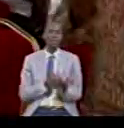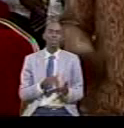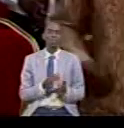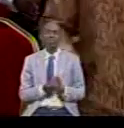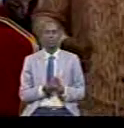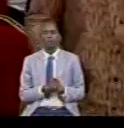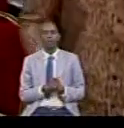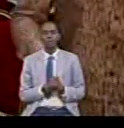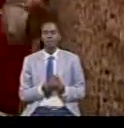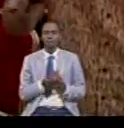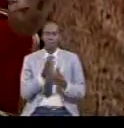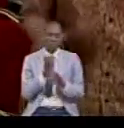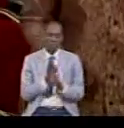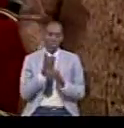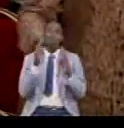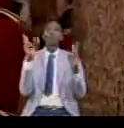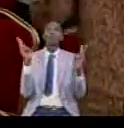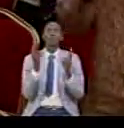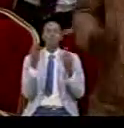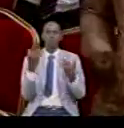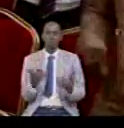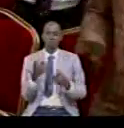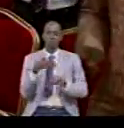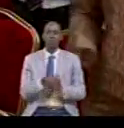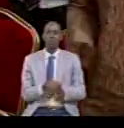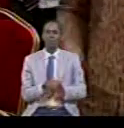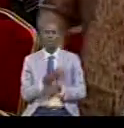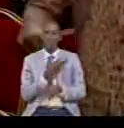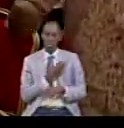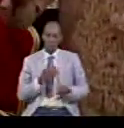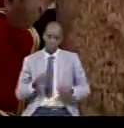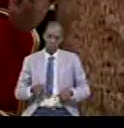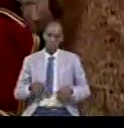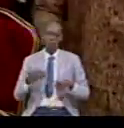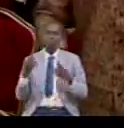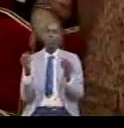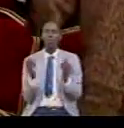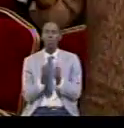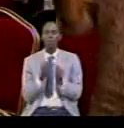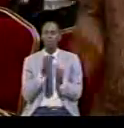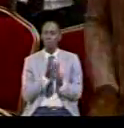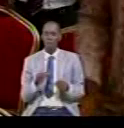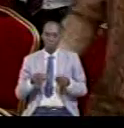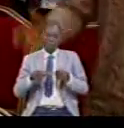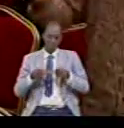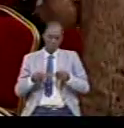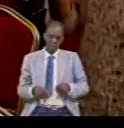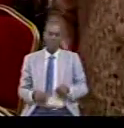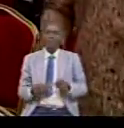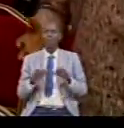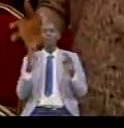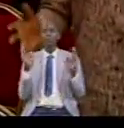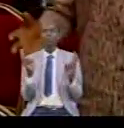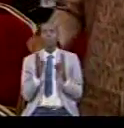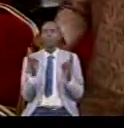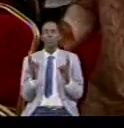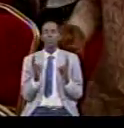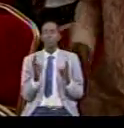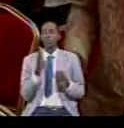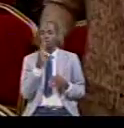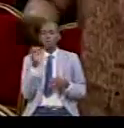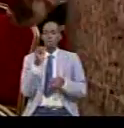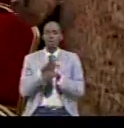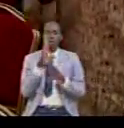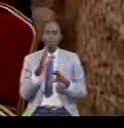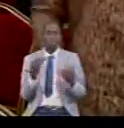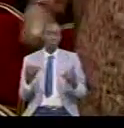Get the victory tonight. And go with a permanent victory. Be a conqueror tonight.